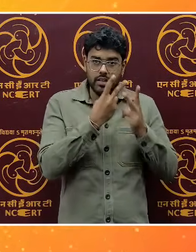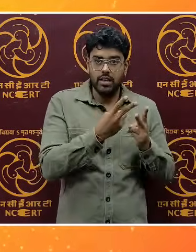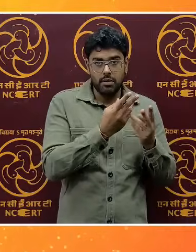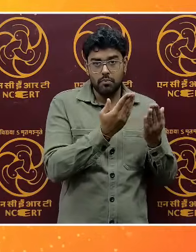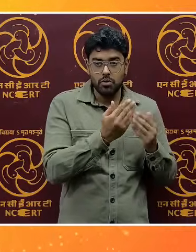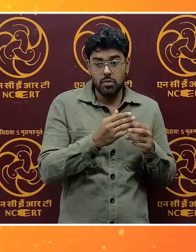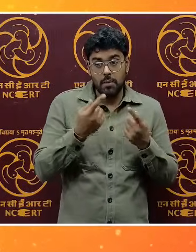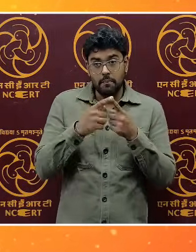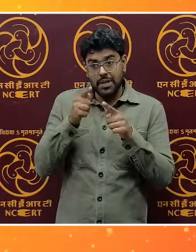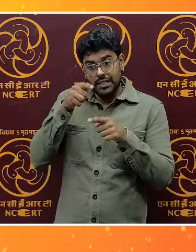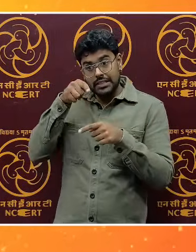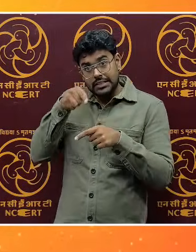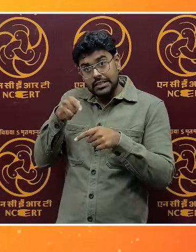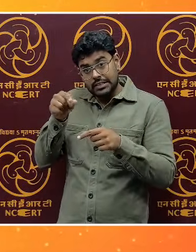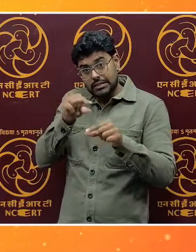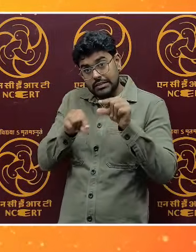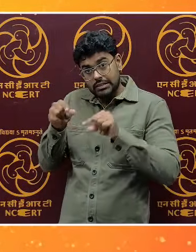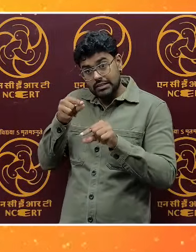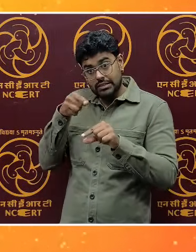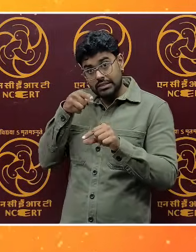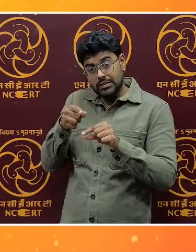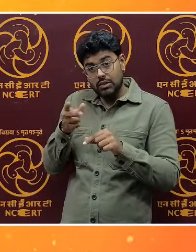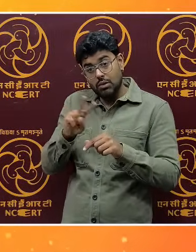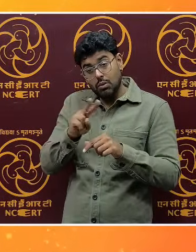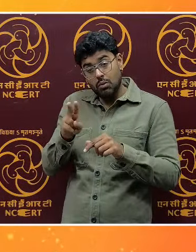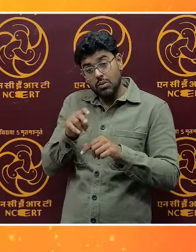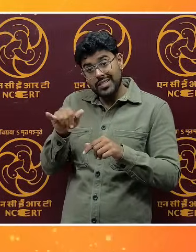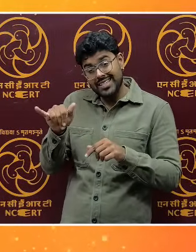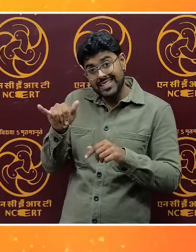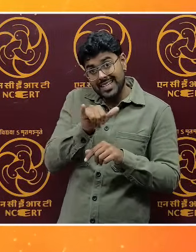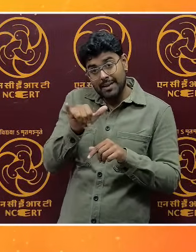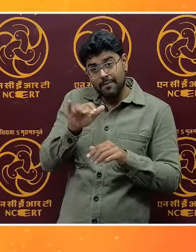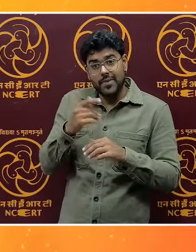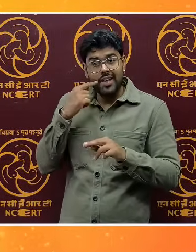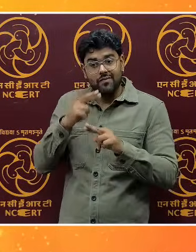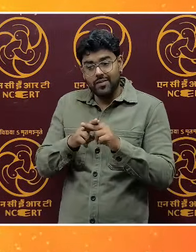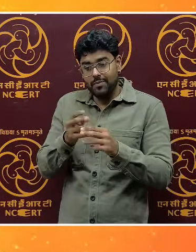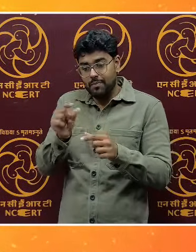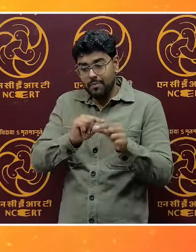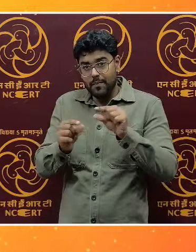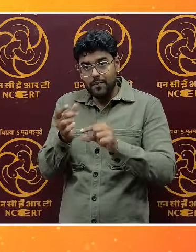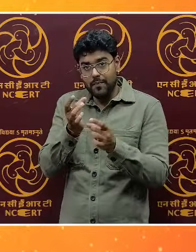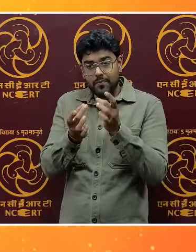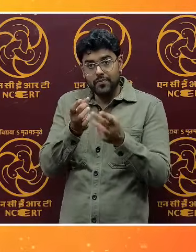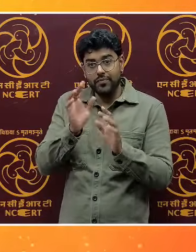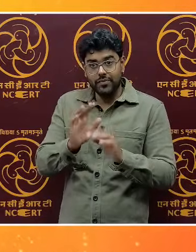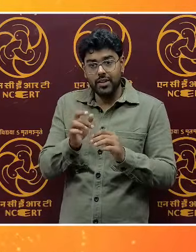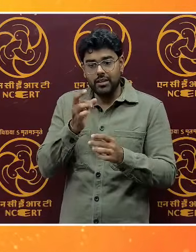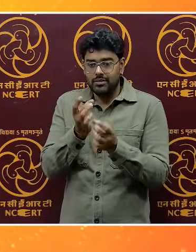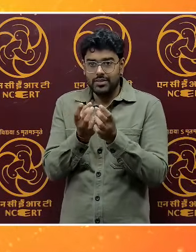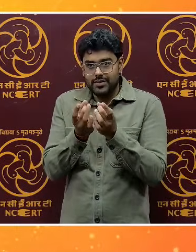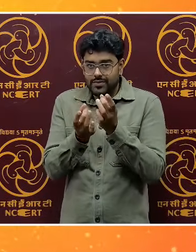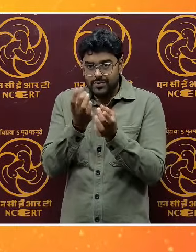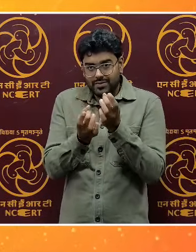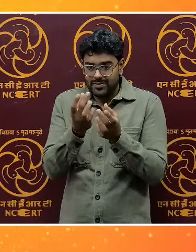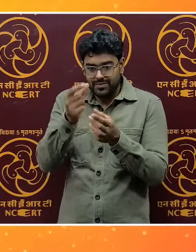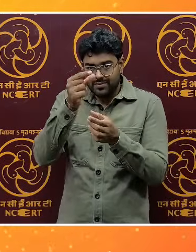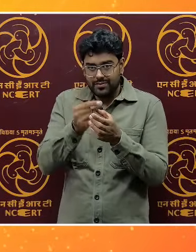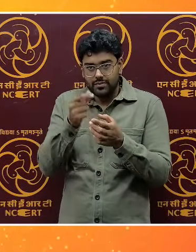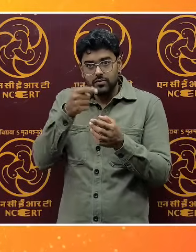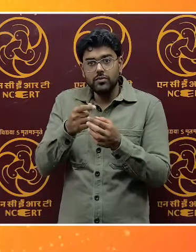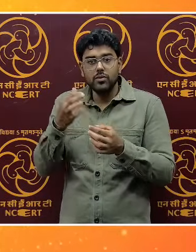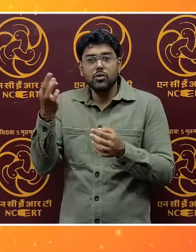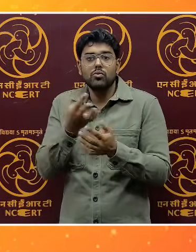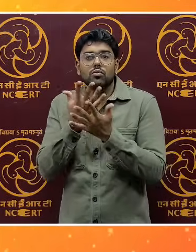a compound wherein the same two elements, when they are reacting, they are just heated, they form a